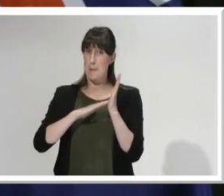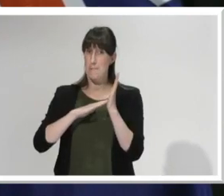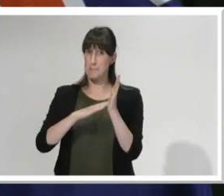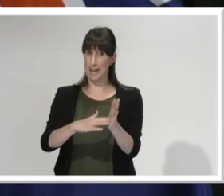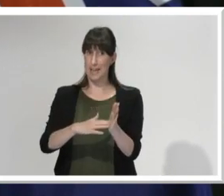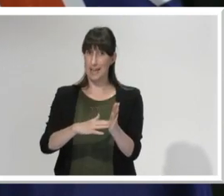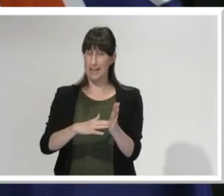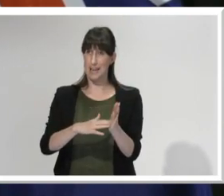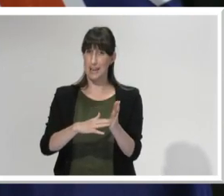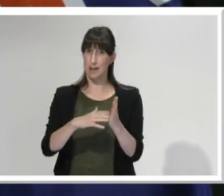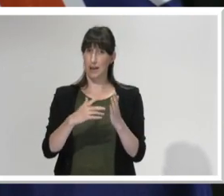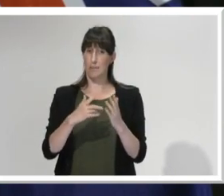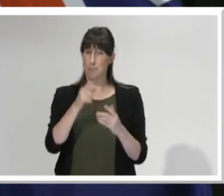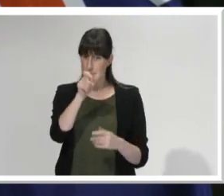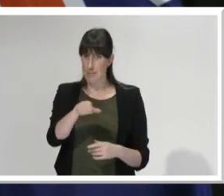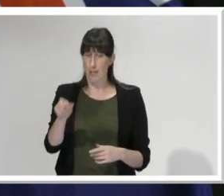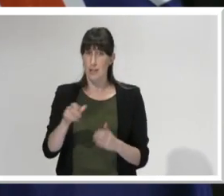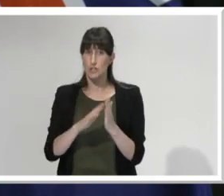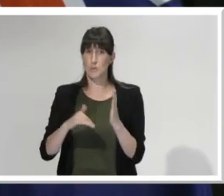in essential work services and so on.